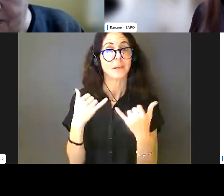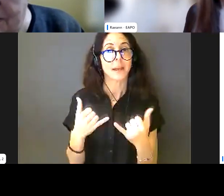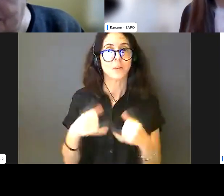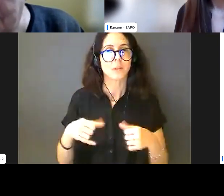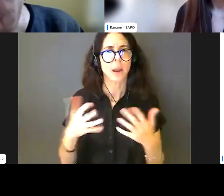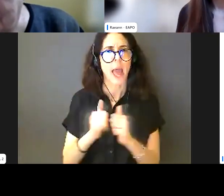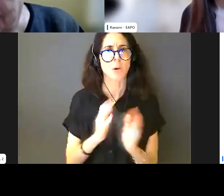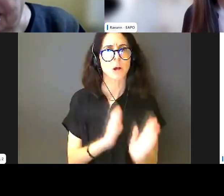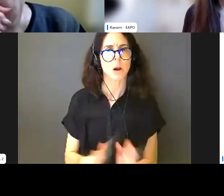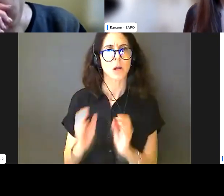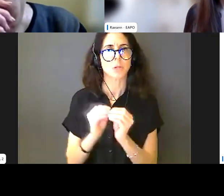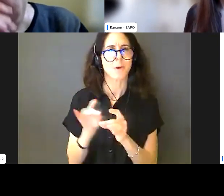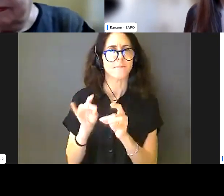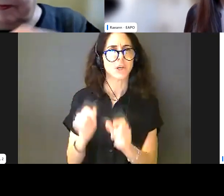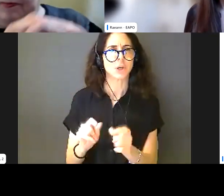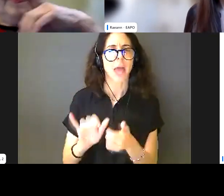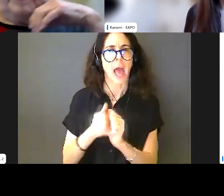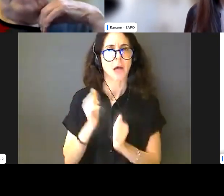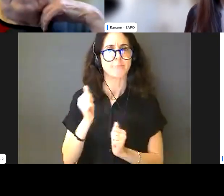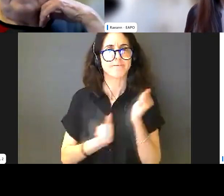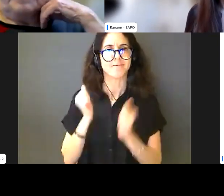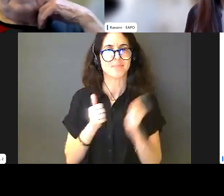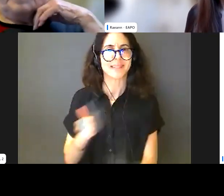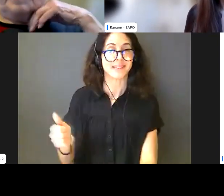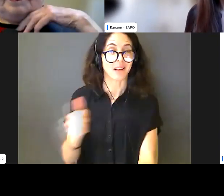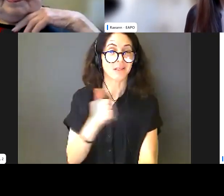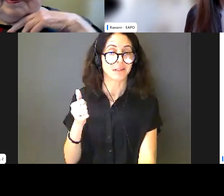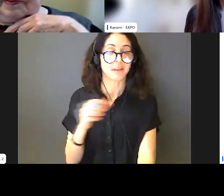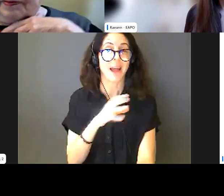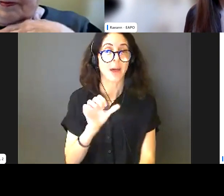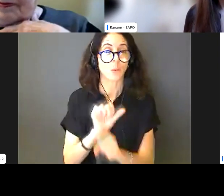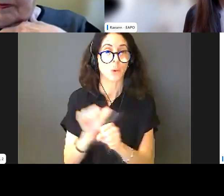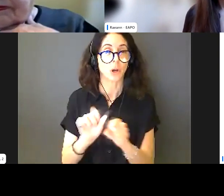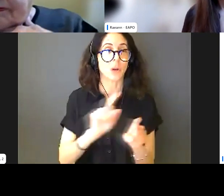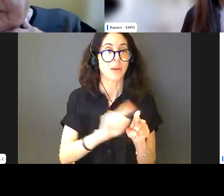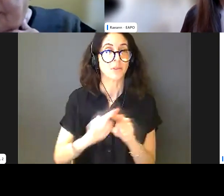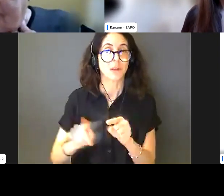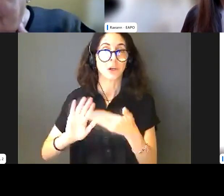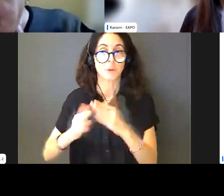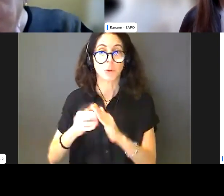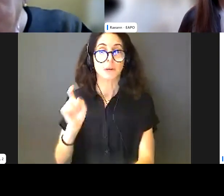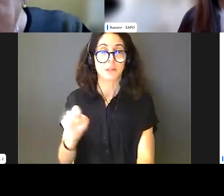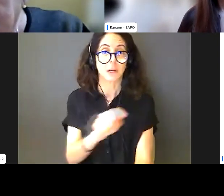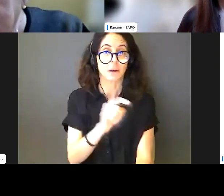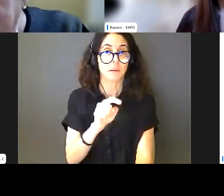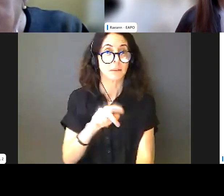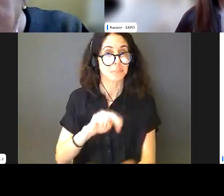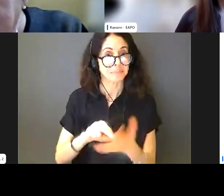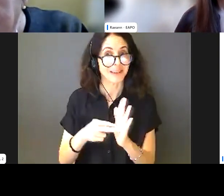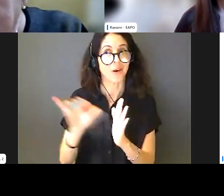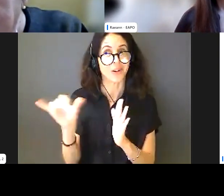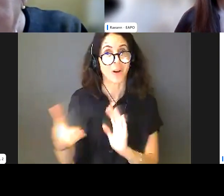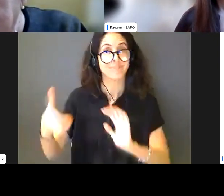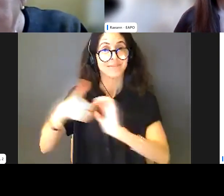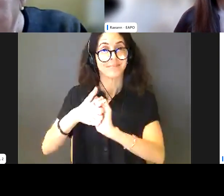more efficient in taking matters into our own hands and working with other parts of the community. And yes, that includes government to a